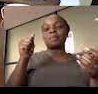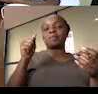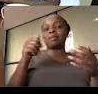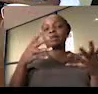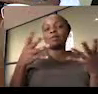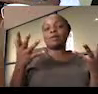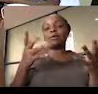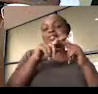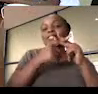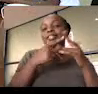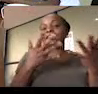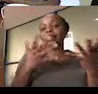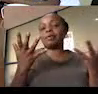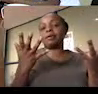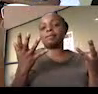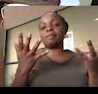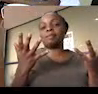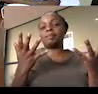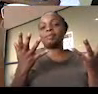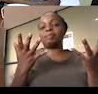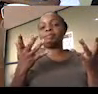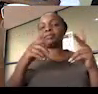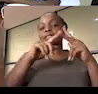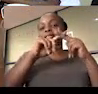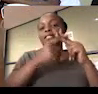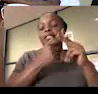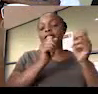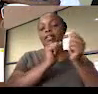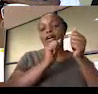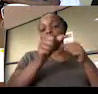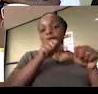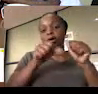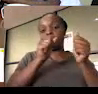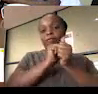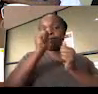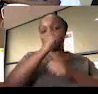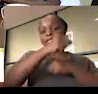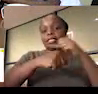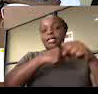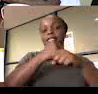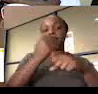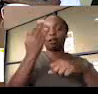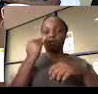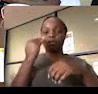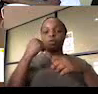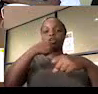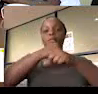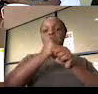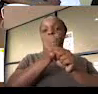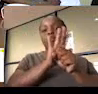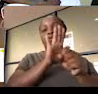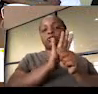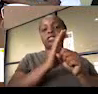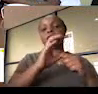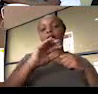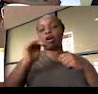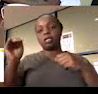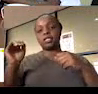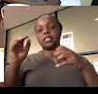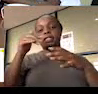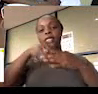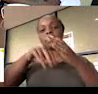Kupa has been in existence for the last 15 years. 15 years? Yeah, and we operate in almost all the counties in Kenya.